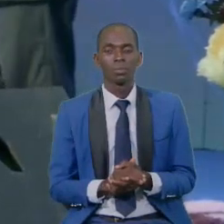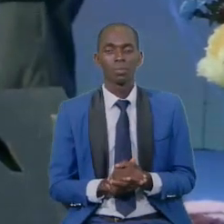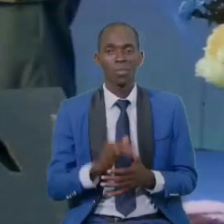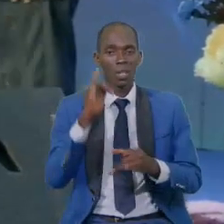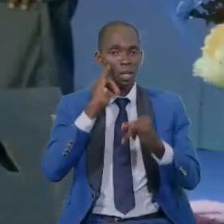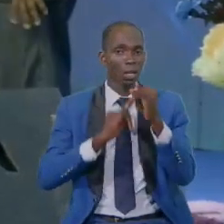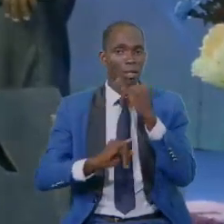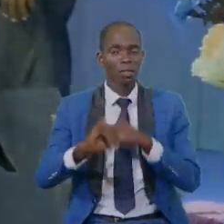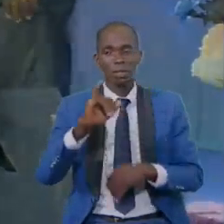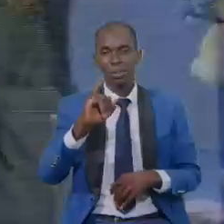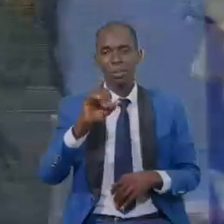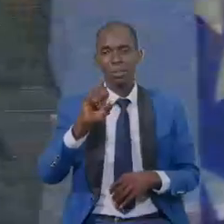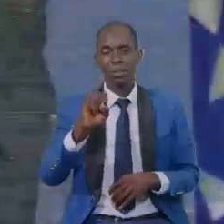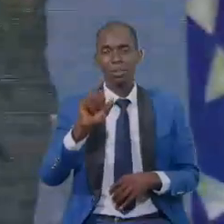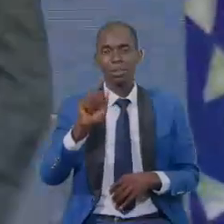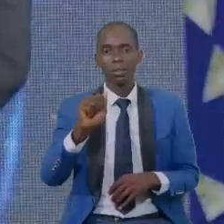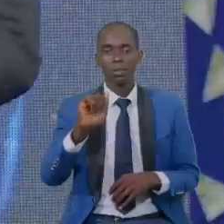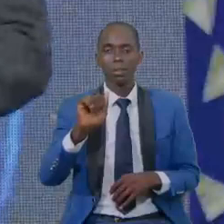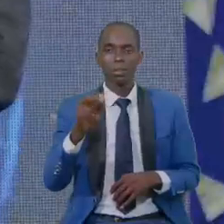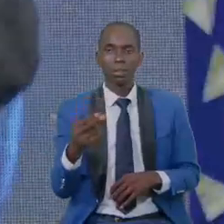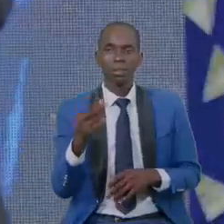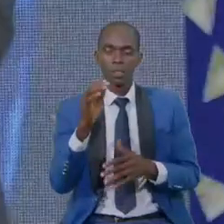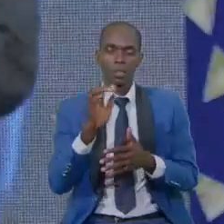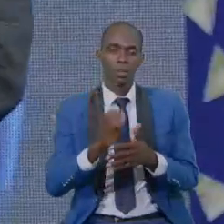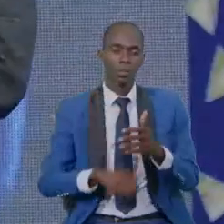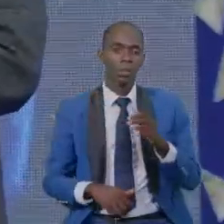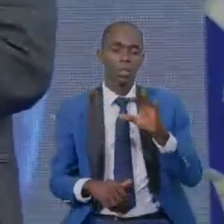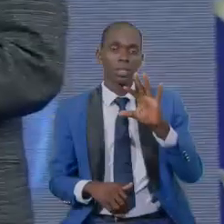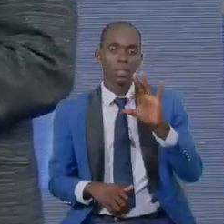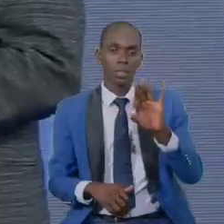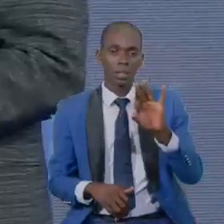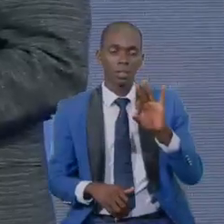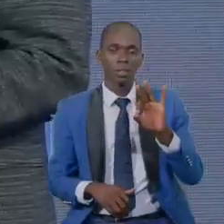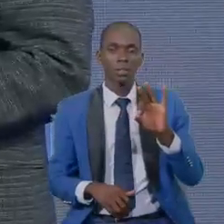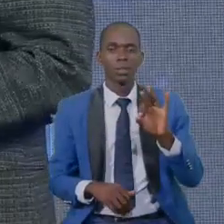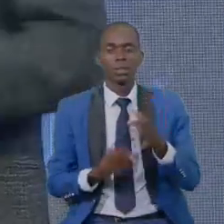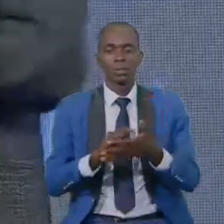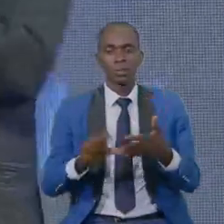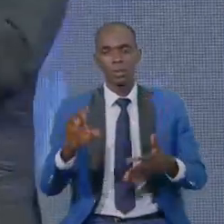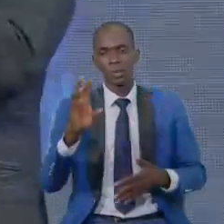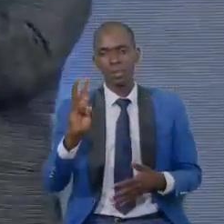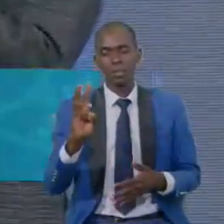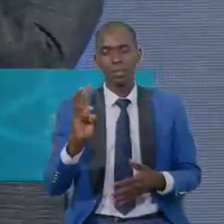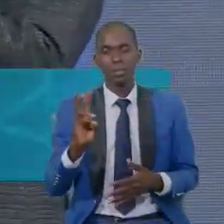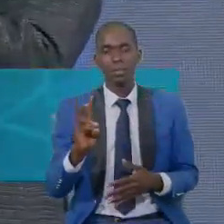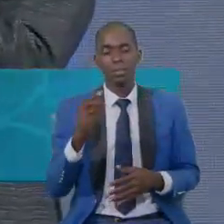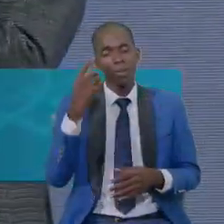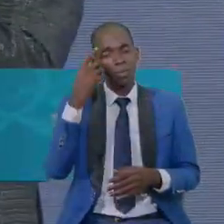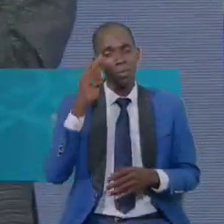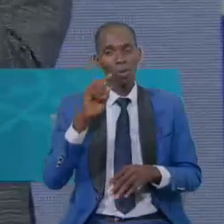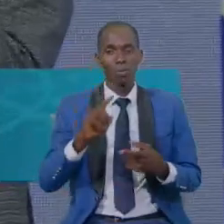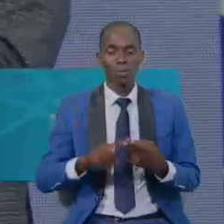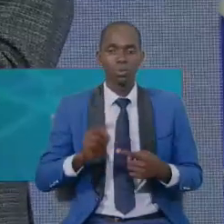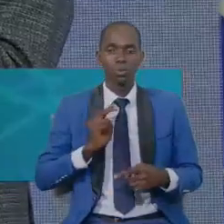Isaiah chapter 6. Reading tonight from verse 6. For unto us